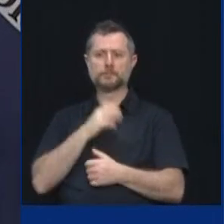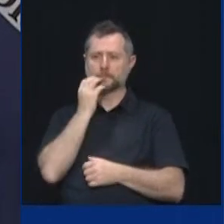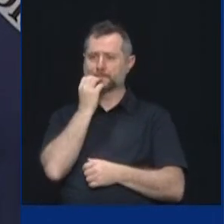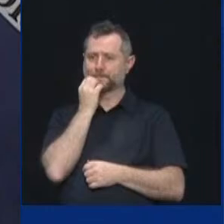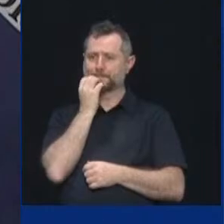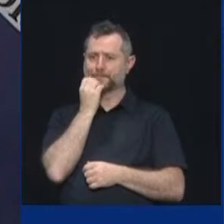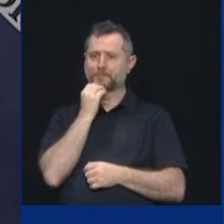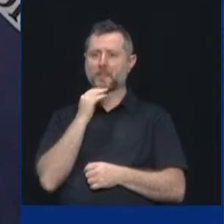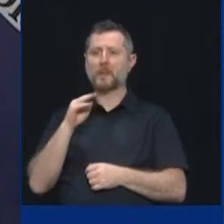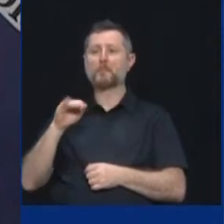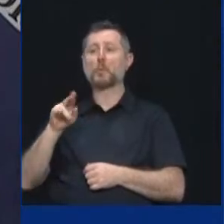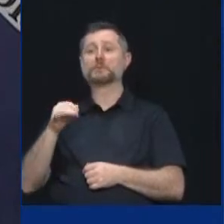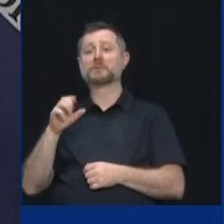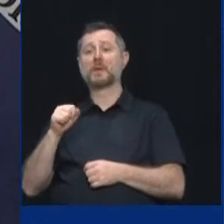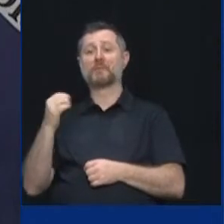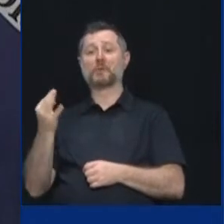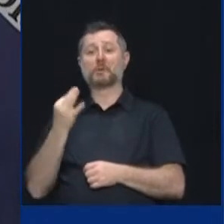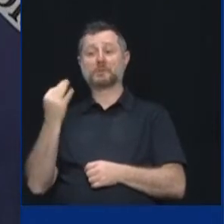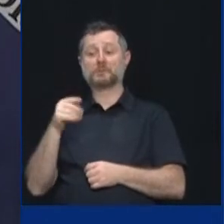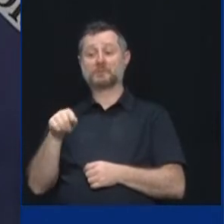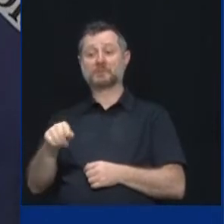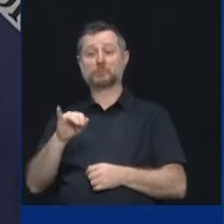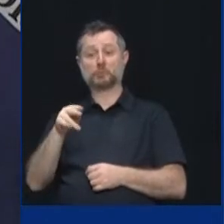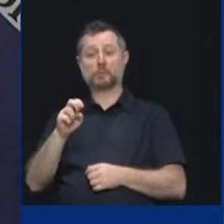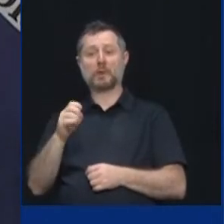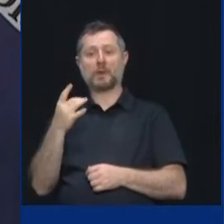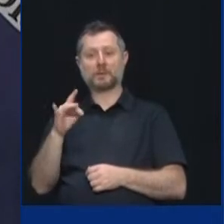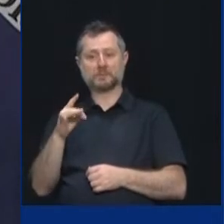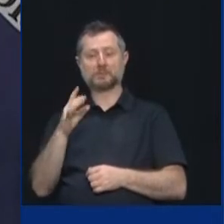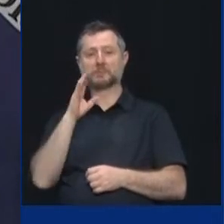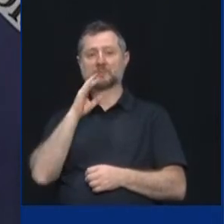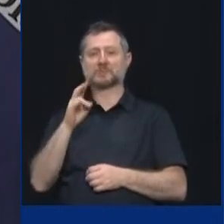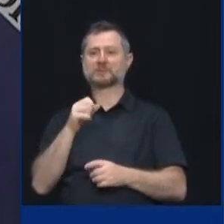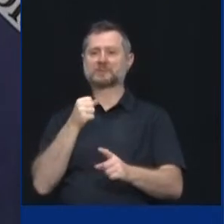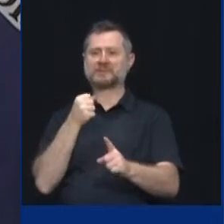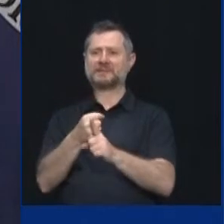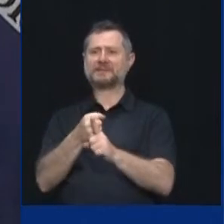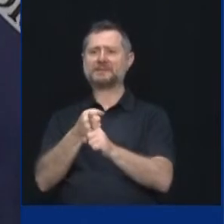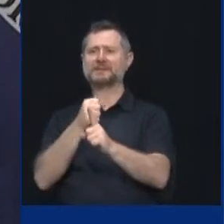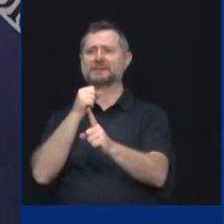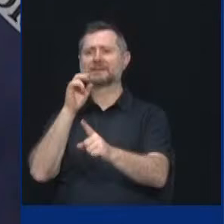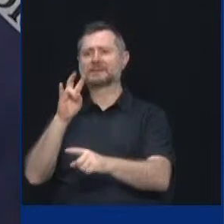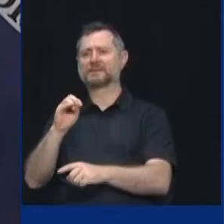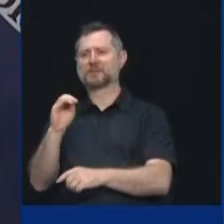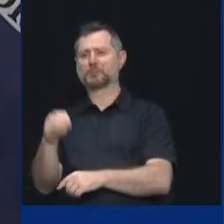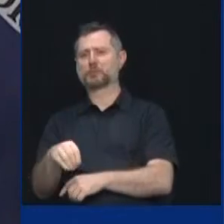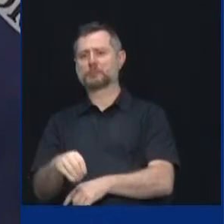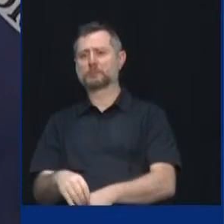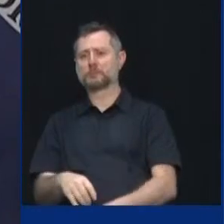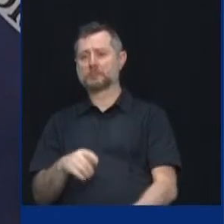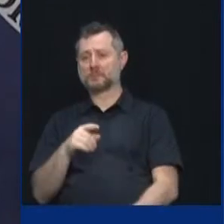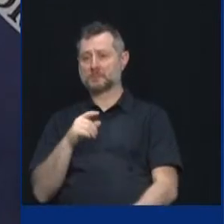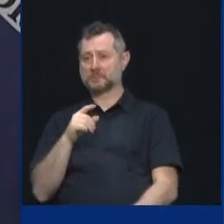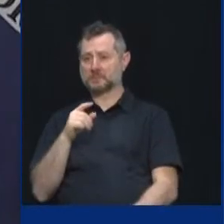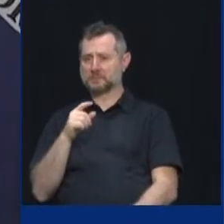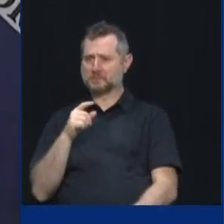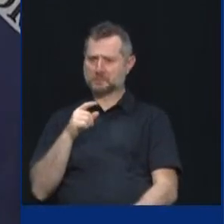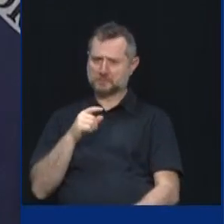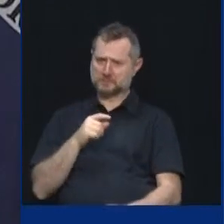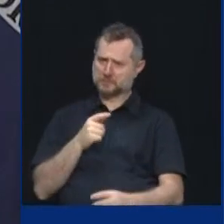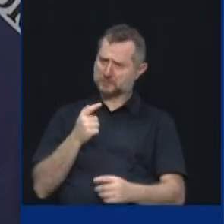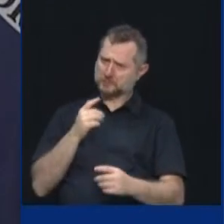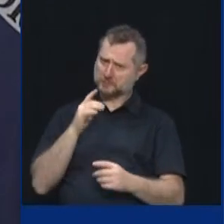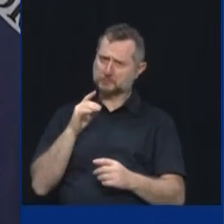Friday is the 18th. Friday is the 18th, Yeah, so my date is the 18th. so you're 13 days. That's not 13 days from now. Yeah. Okay,